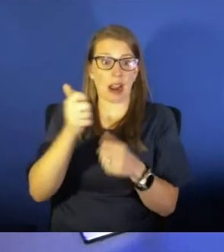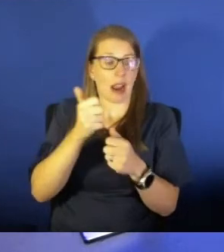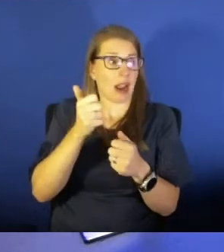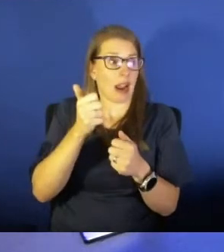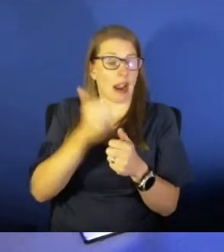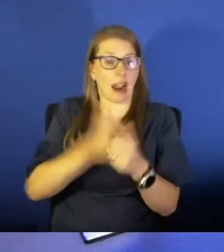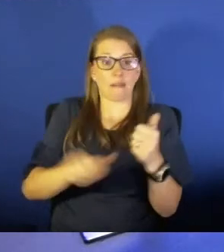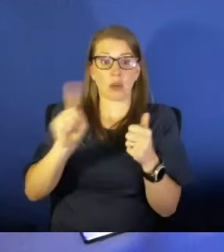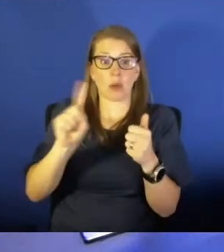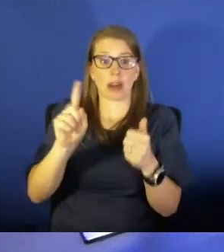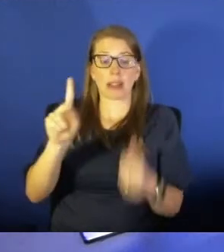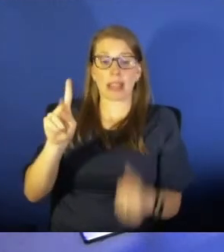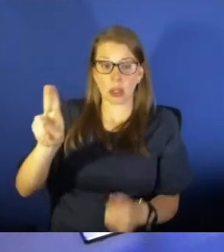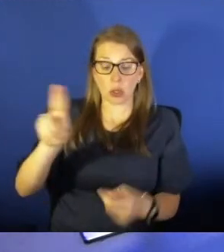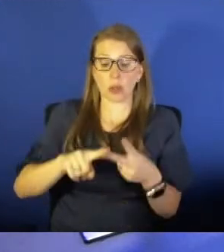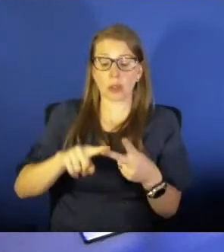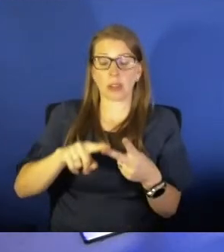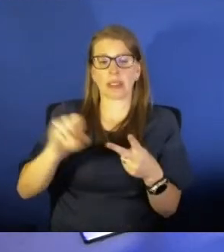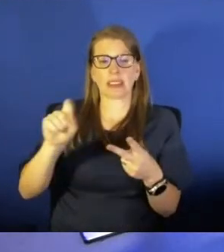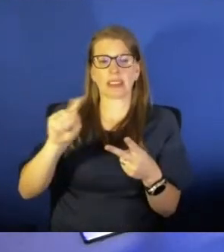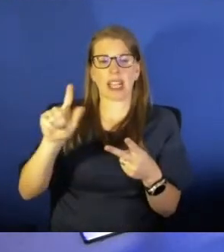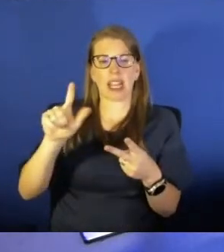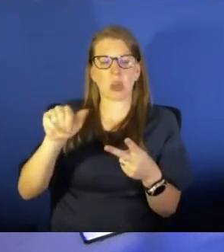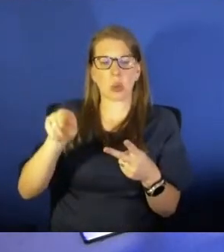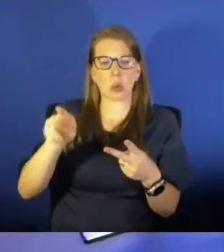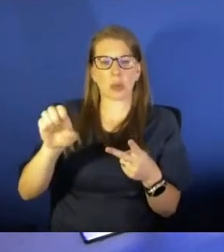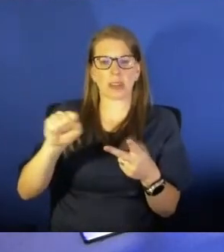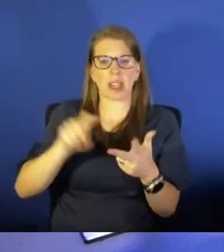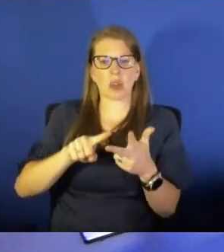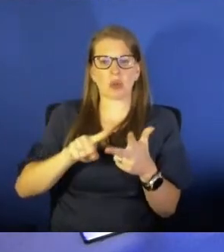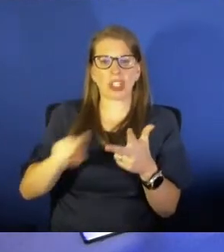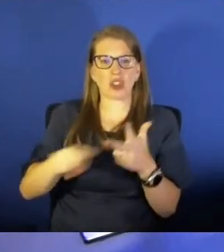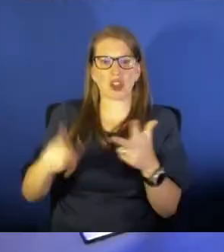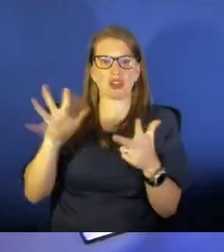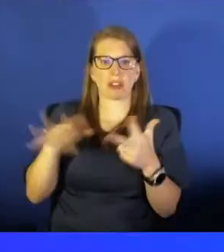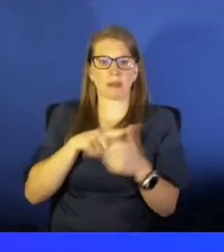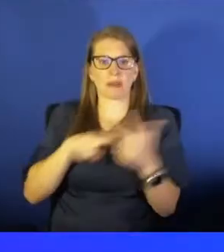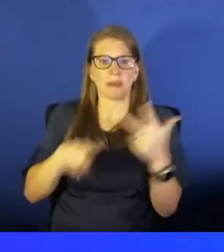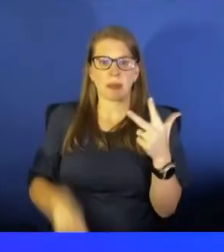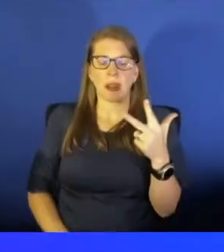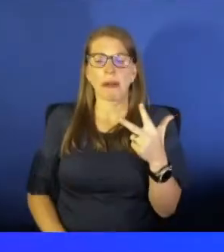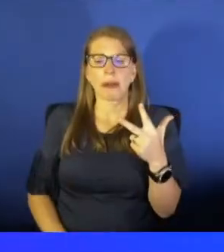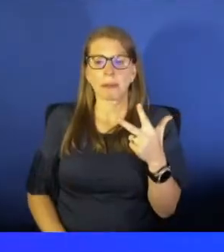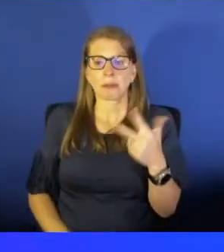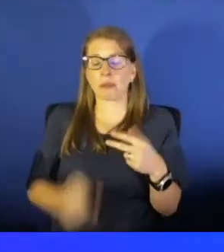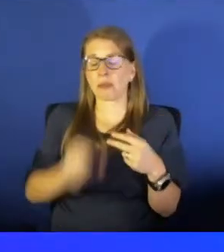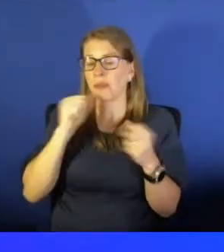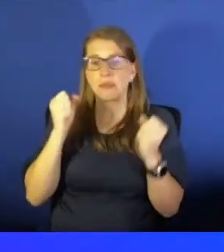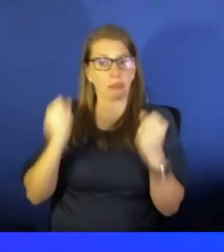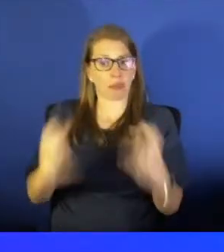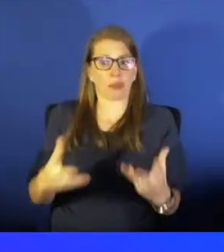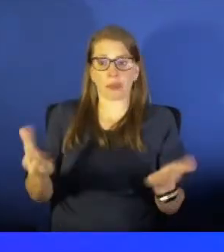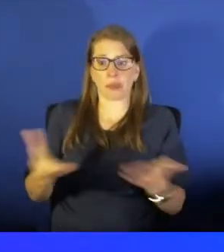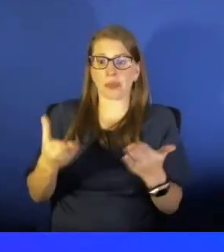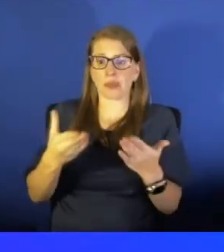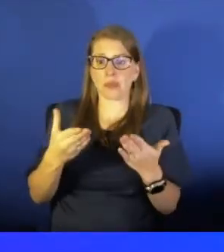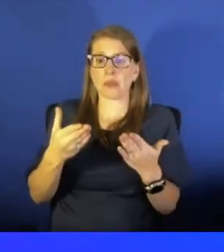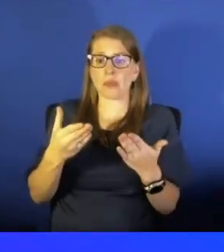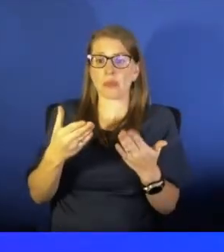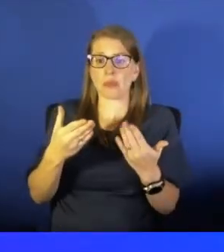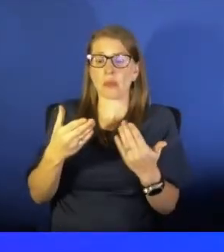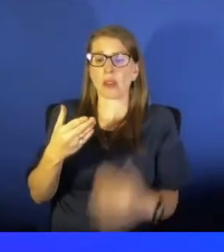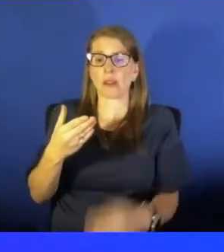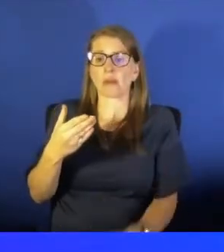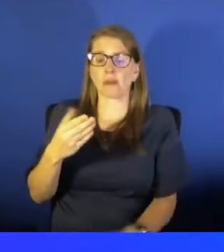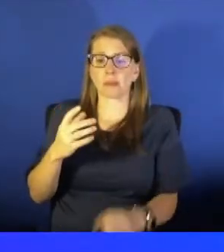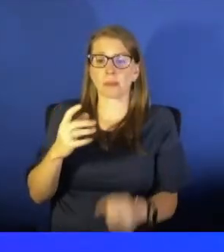KU does it, St. Luke's does it. I think does Research Research do it too? does have it, yes. Yeah. And so there aren't a lot. And in fact, during the height of the COVID crisis, we